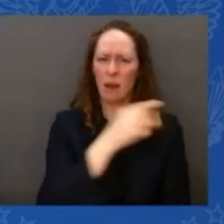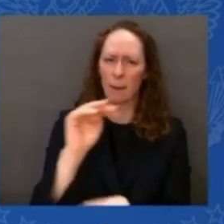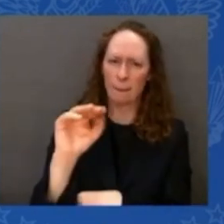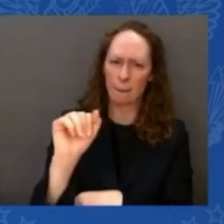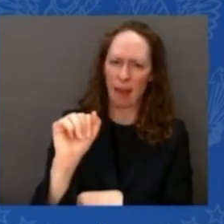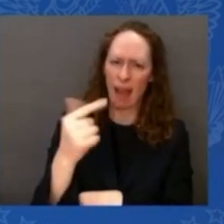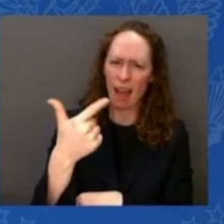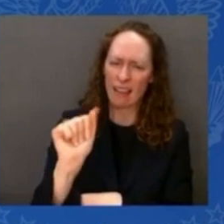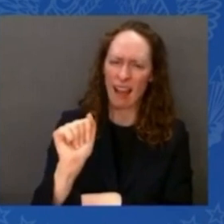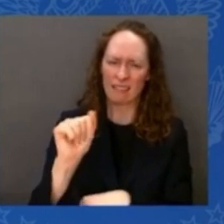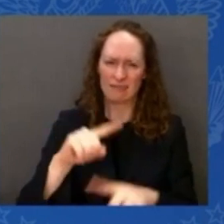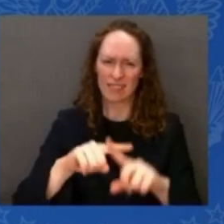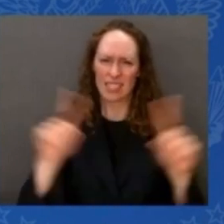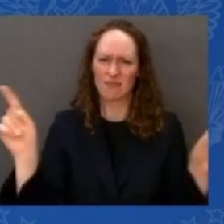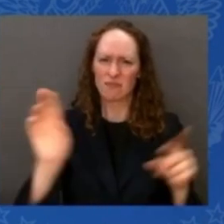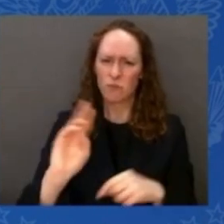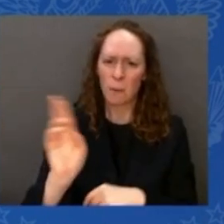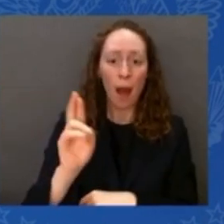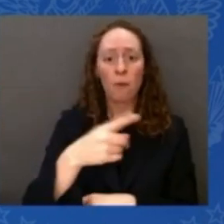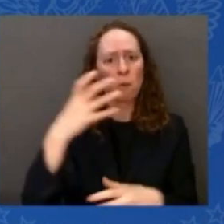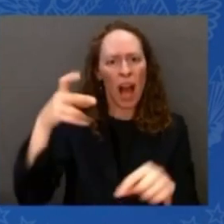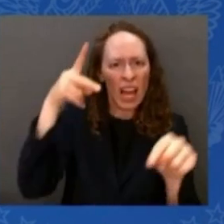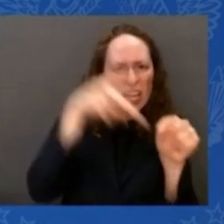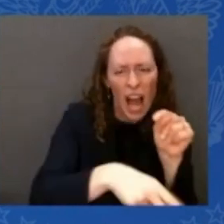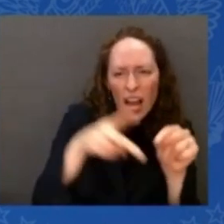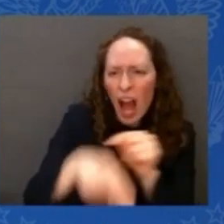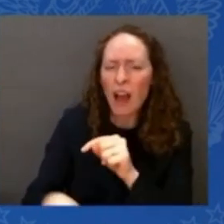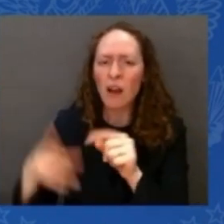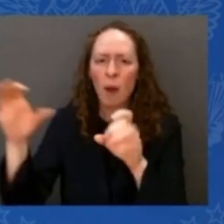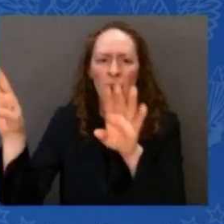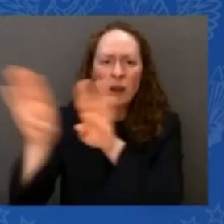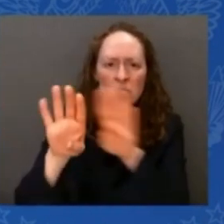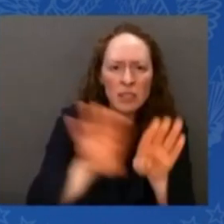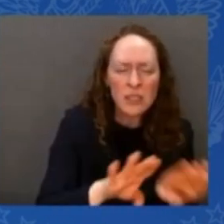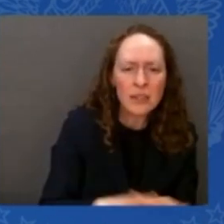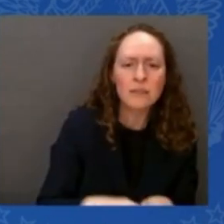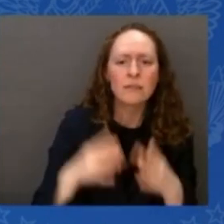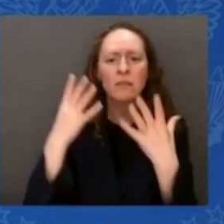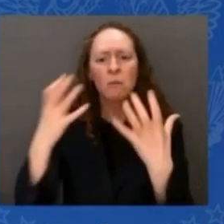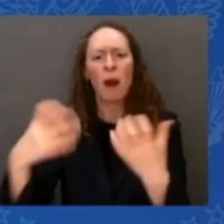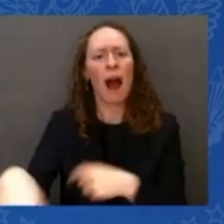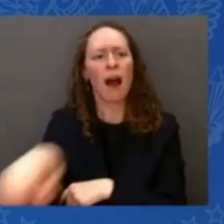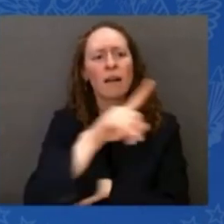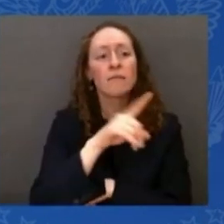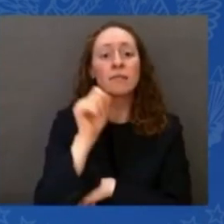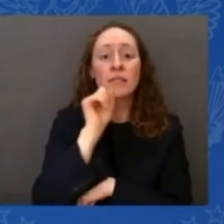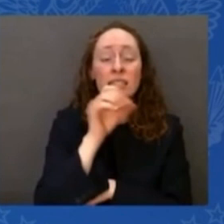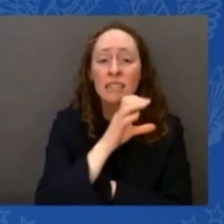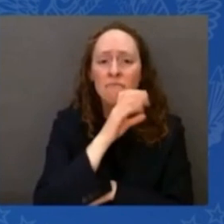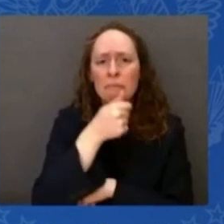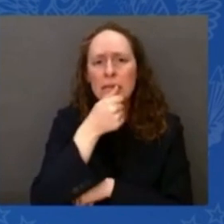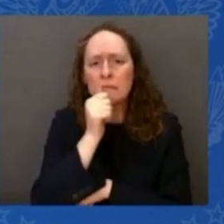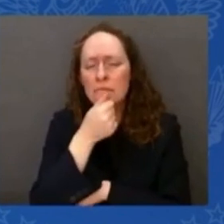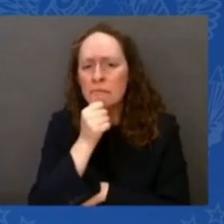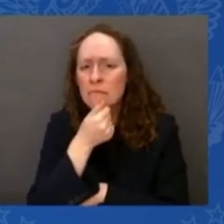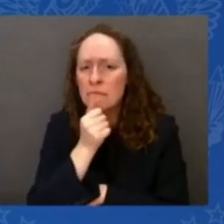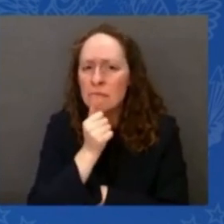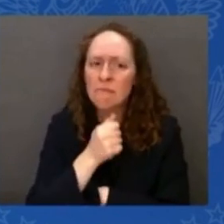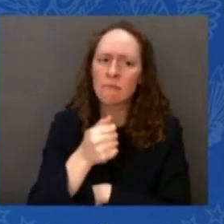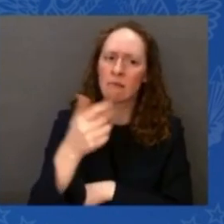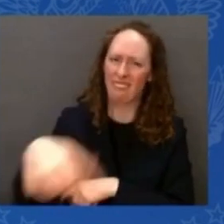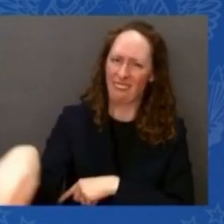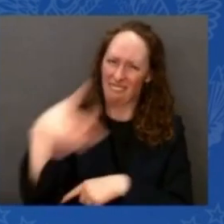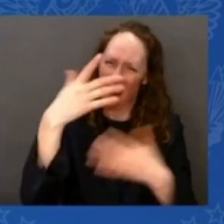that families and seniors depend on. And that's what's at stake now. 2 years ago, when I was sworn in, the economy